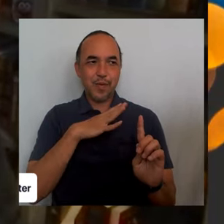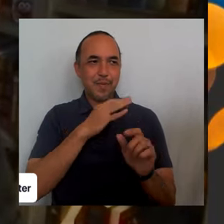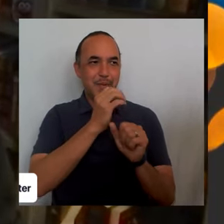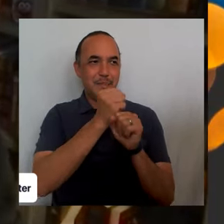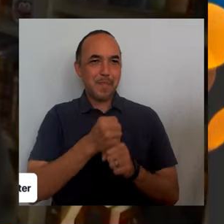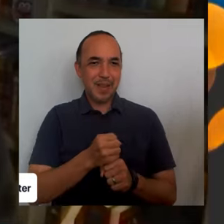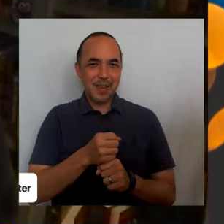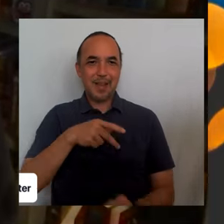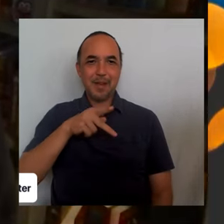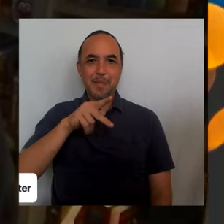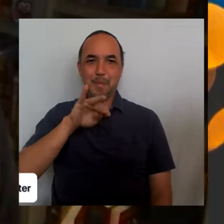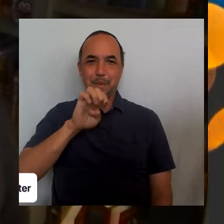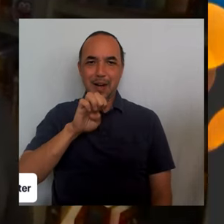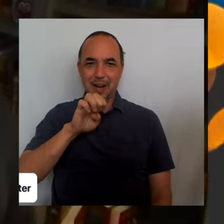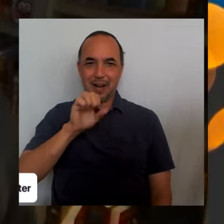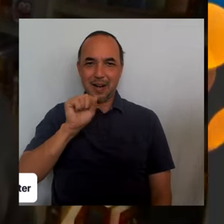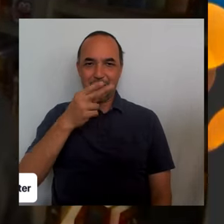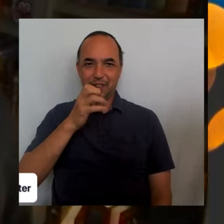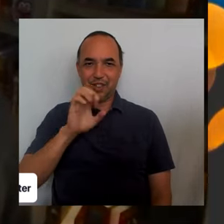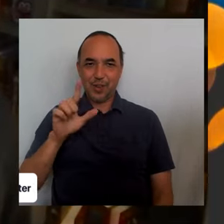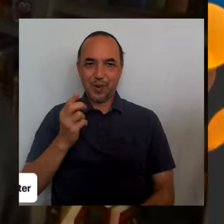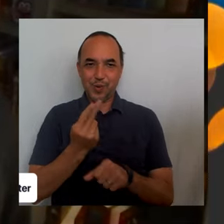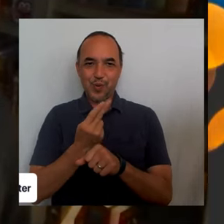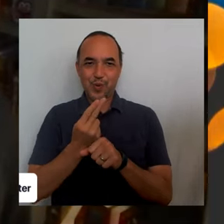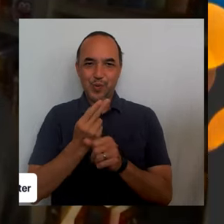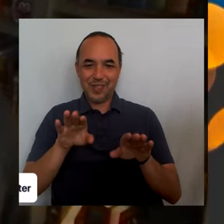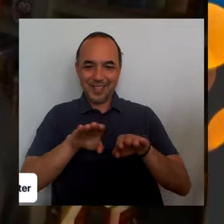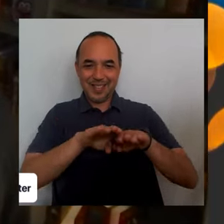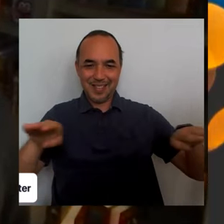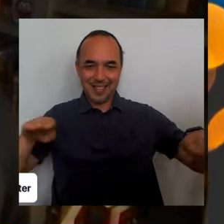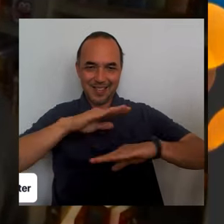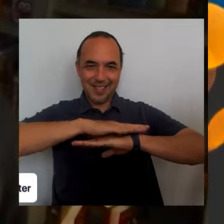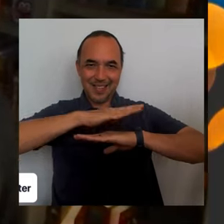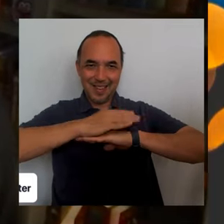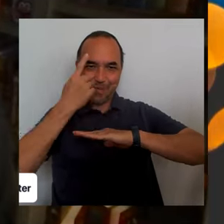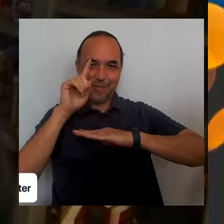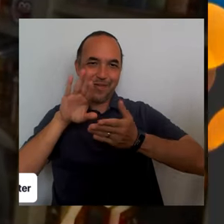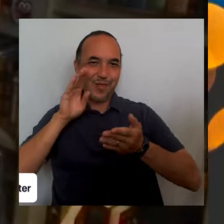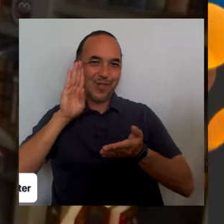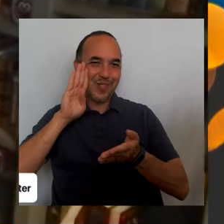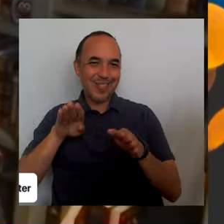table. I don't think so. I think that may have...